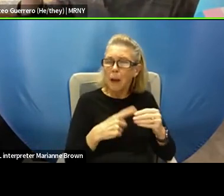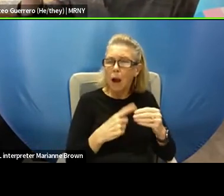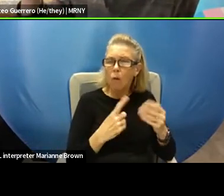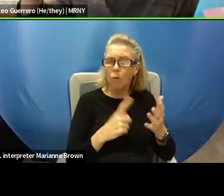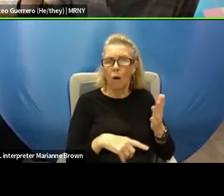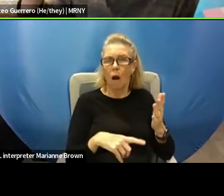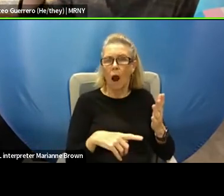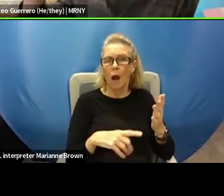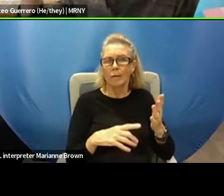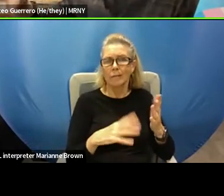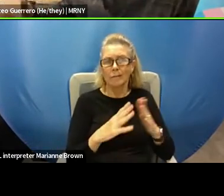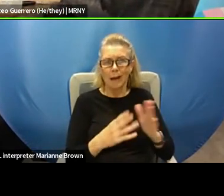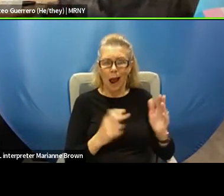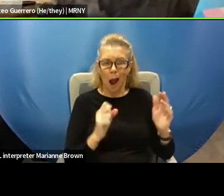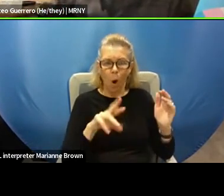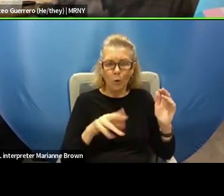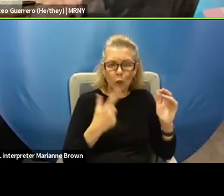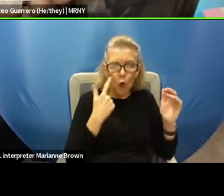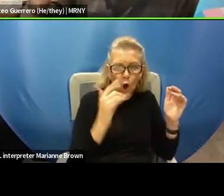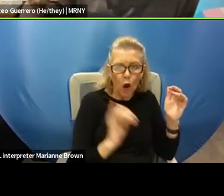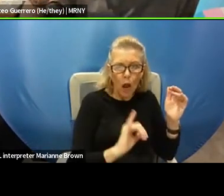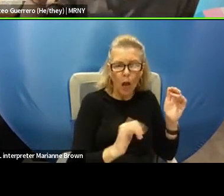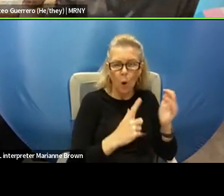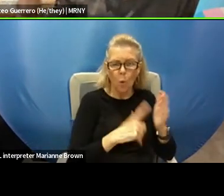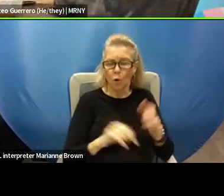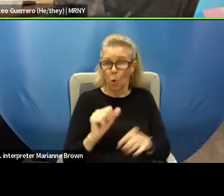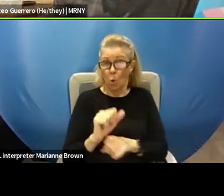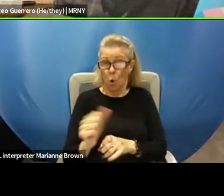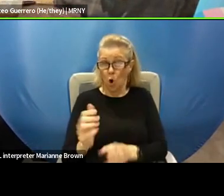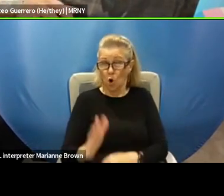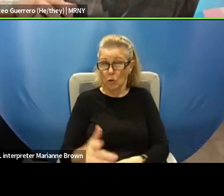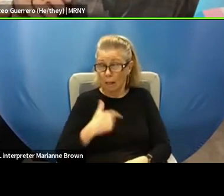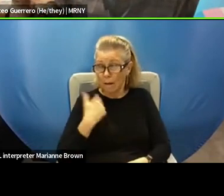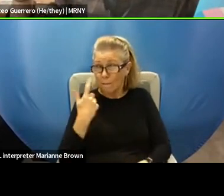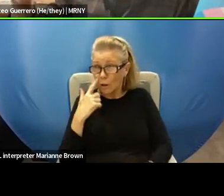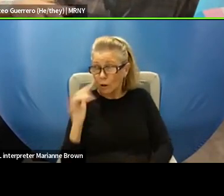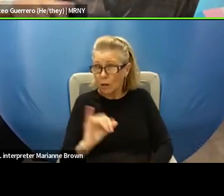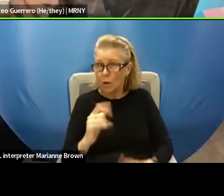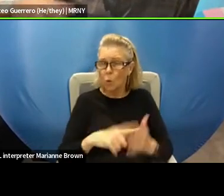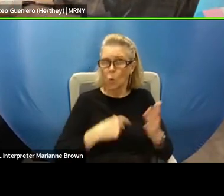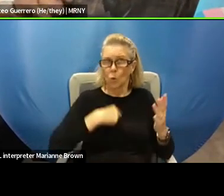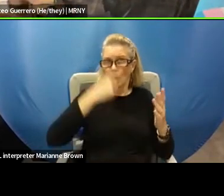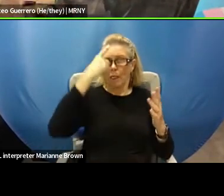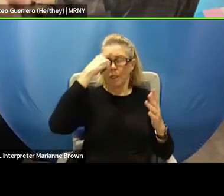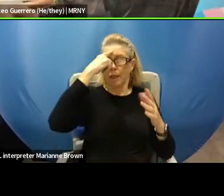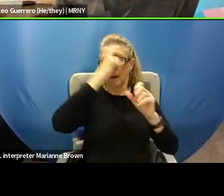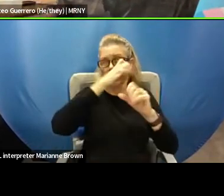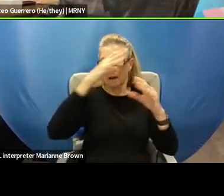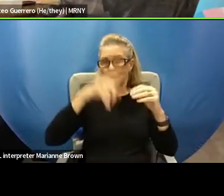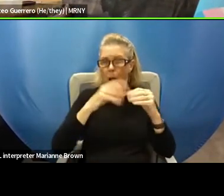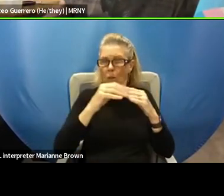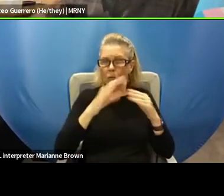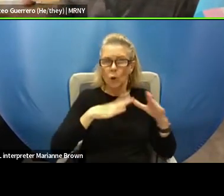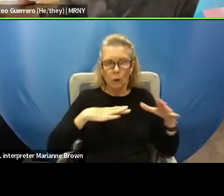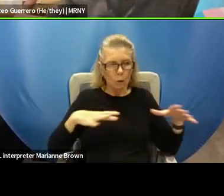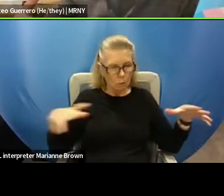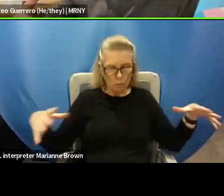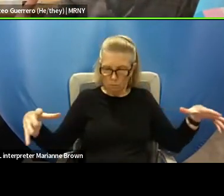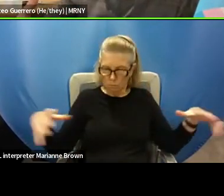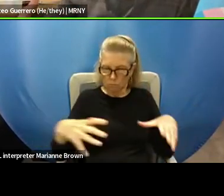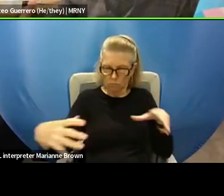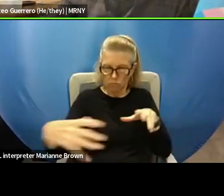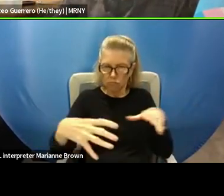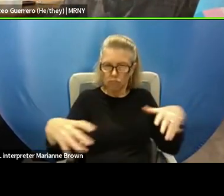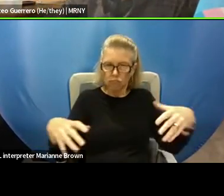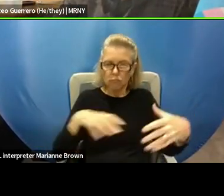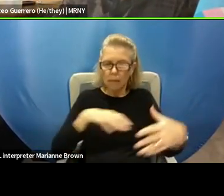does workers' right look like, what do we think about leadership, we do it all as a collective, and